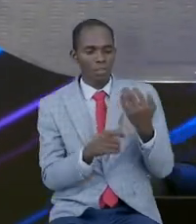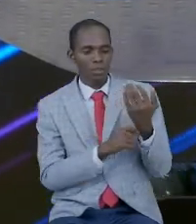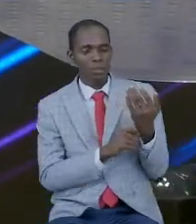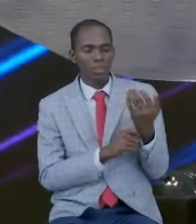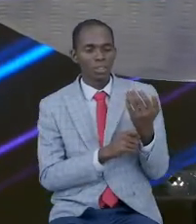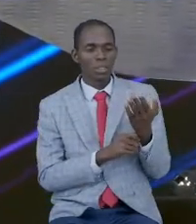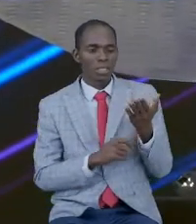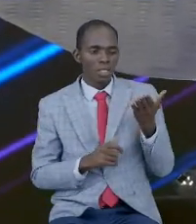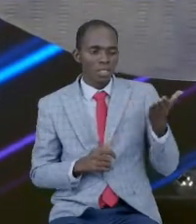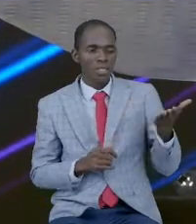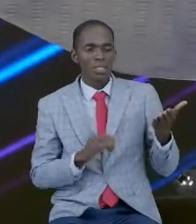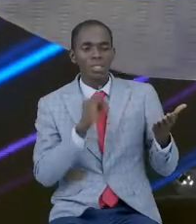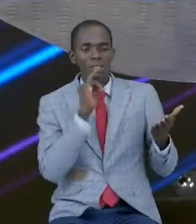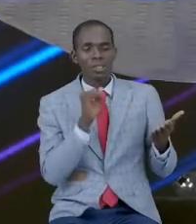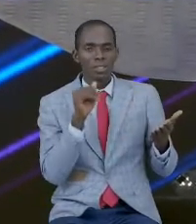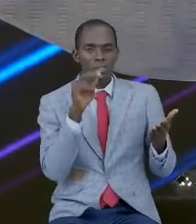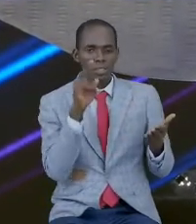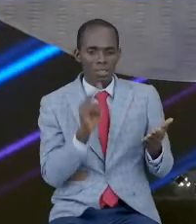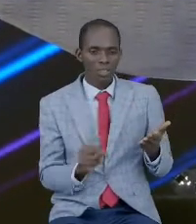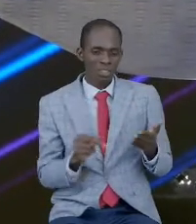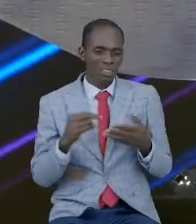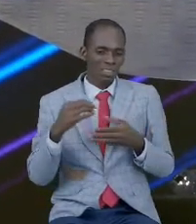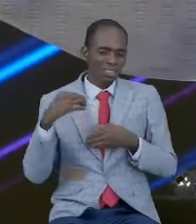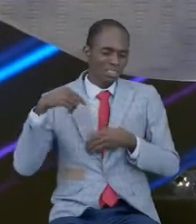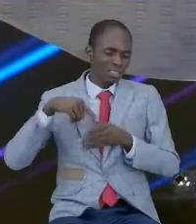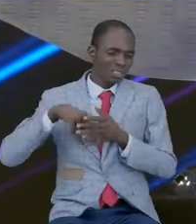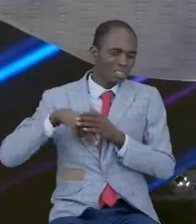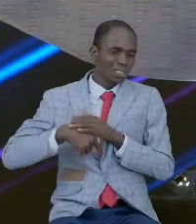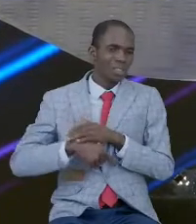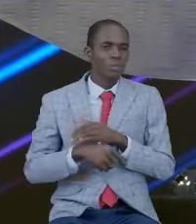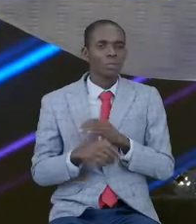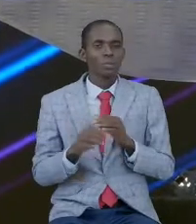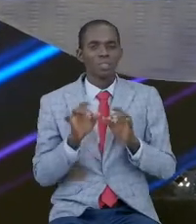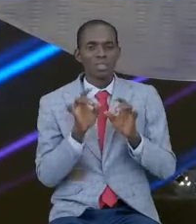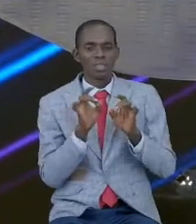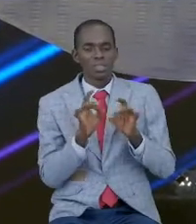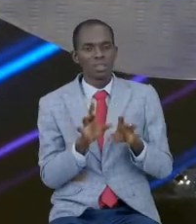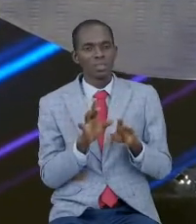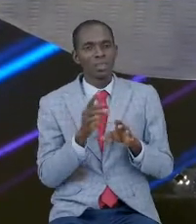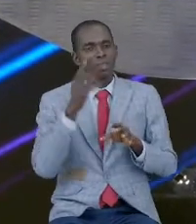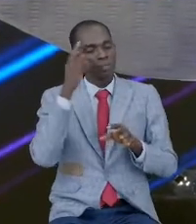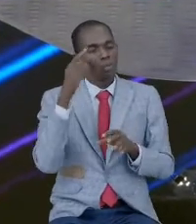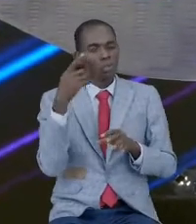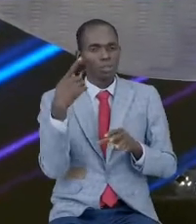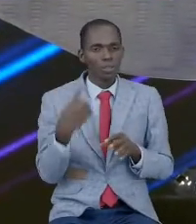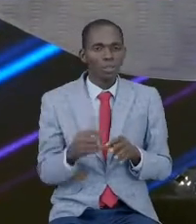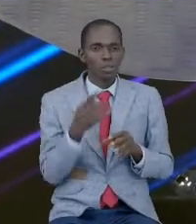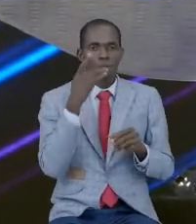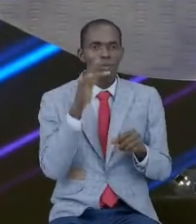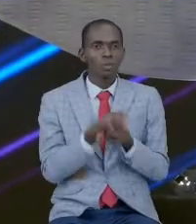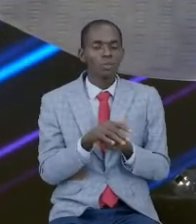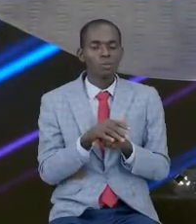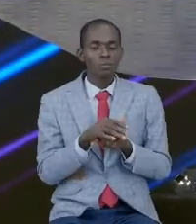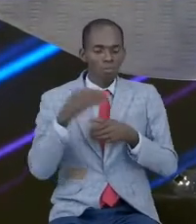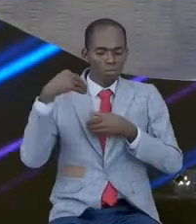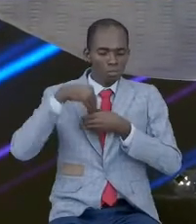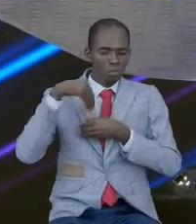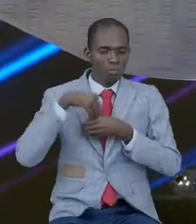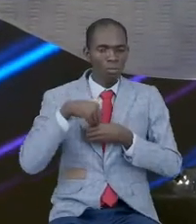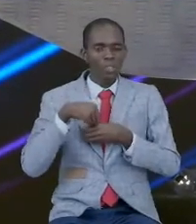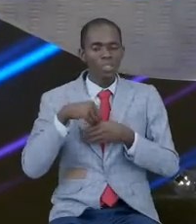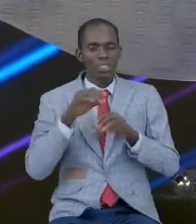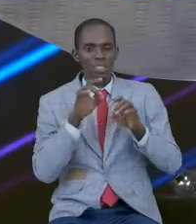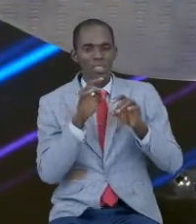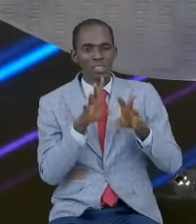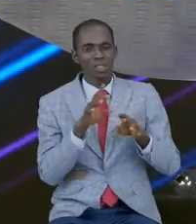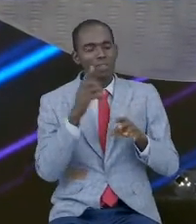is an innate hatred for the promise, inward hatred for